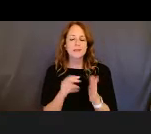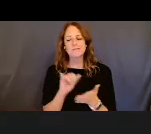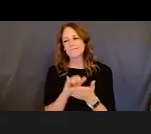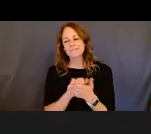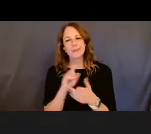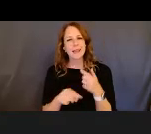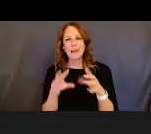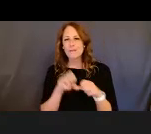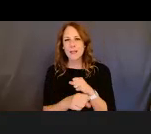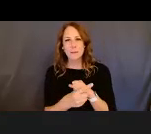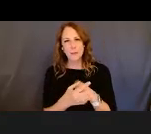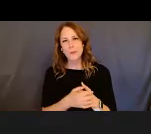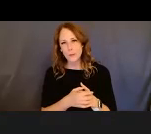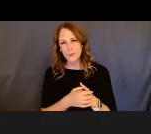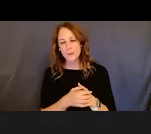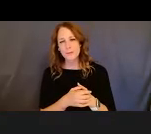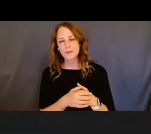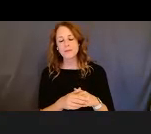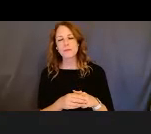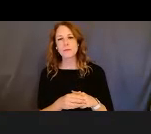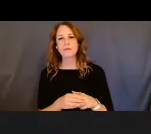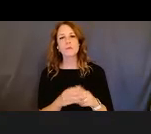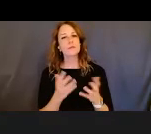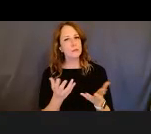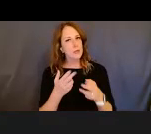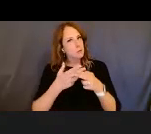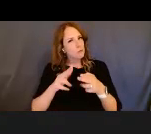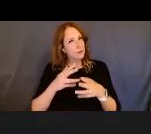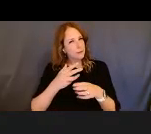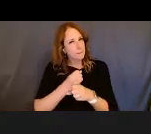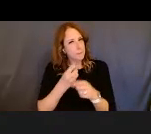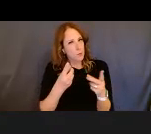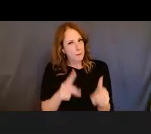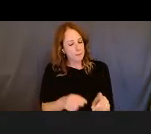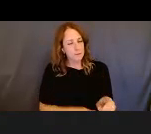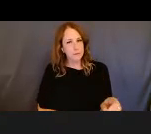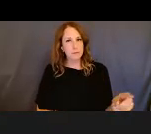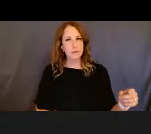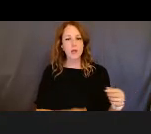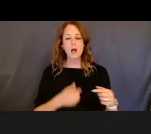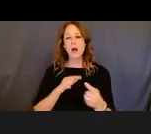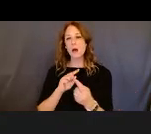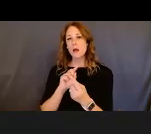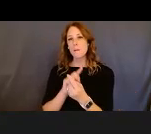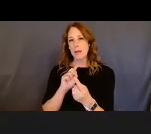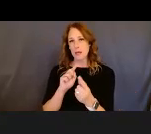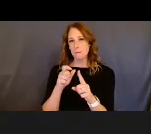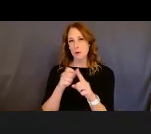me, right? And so, just a brief synopsis of my story. I met my